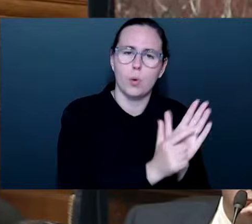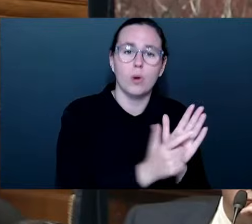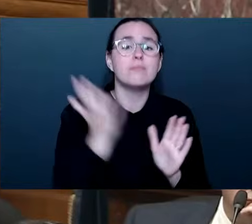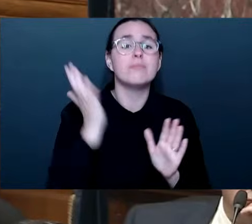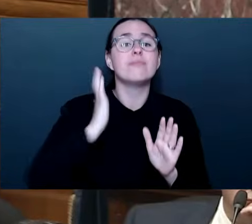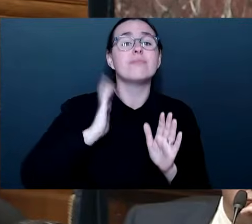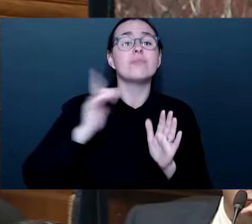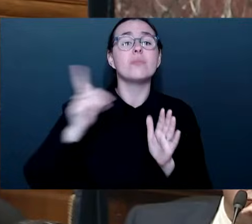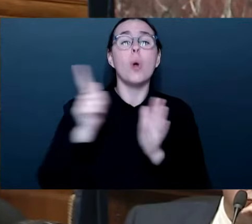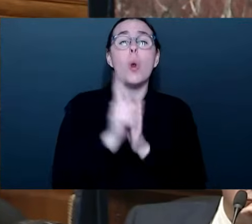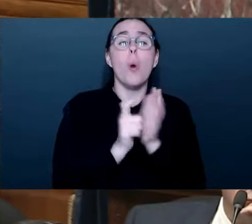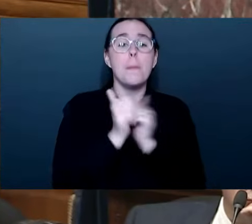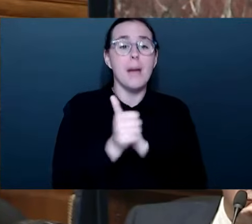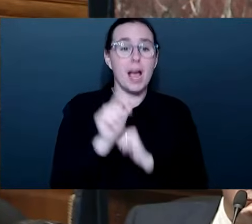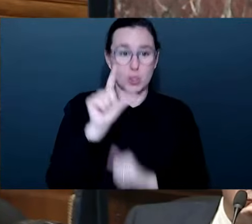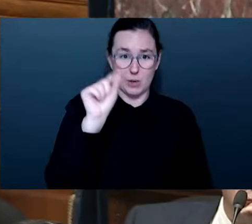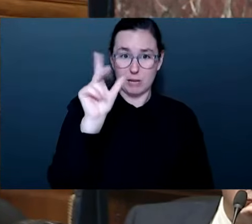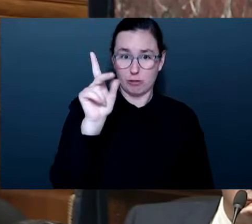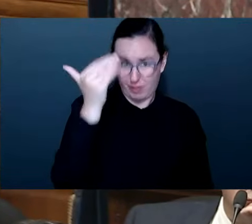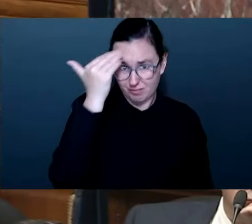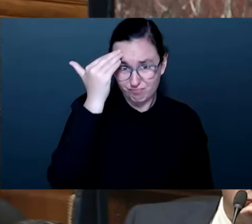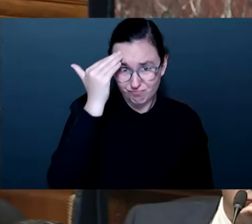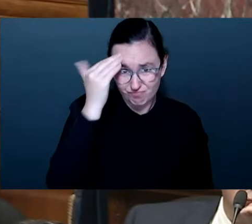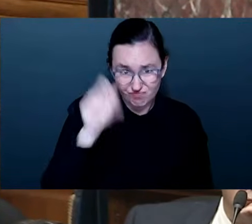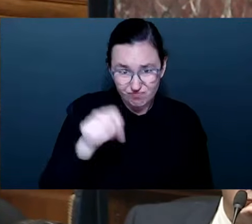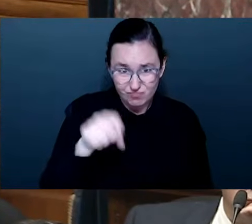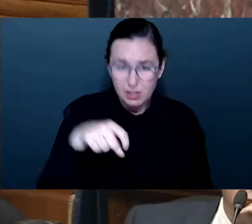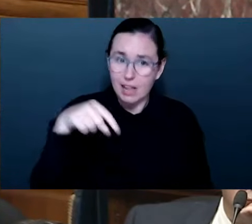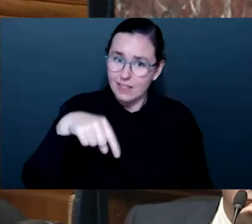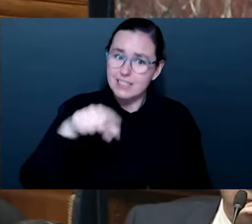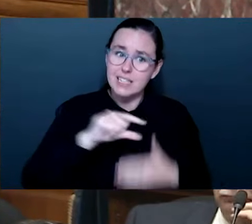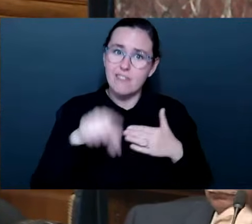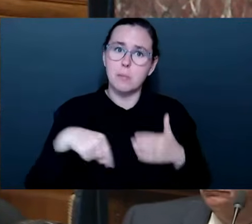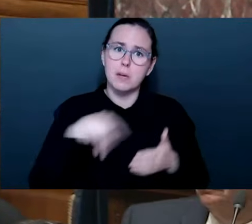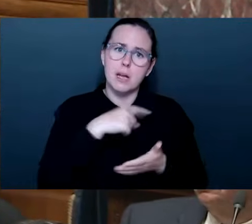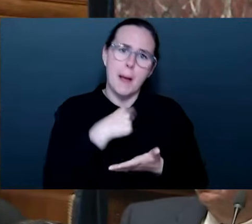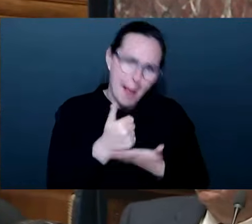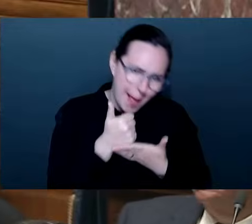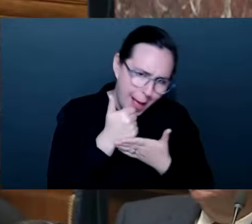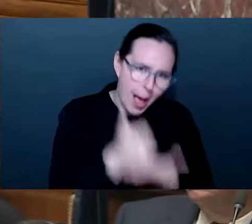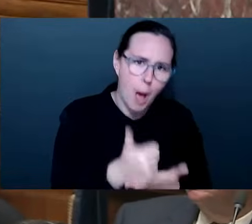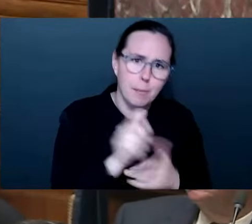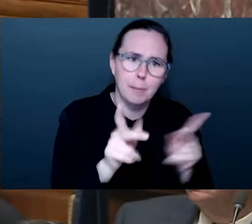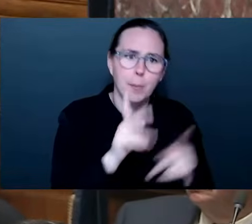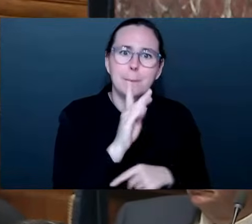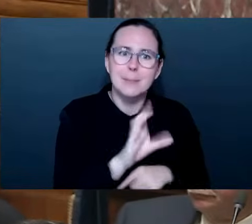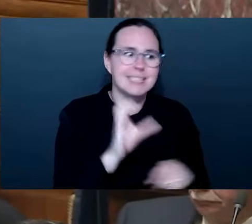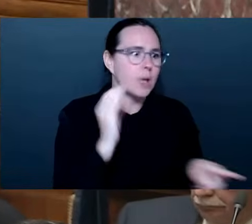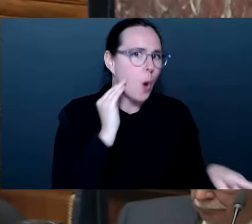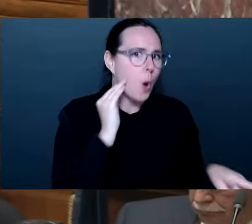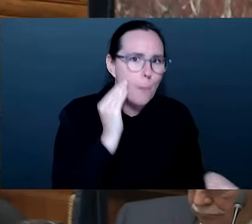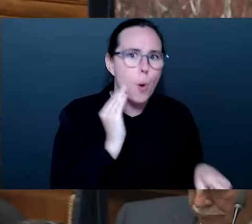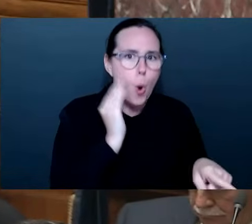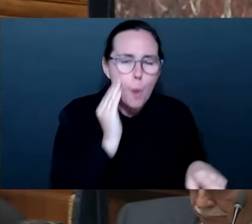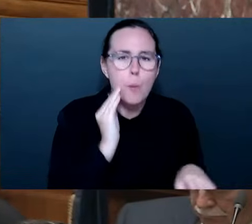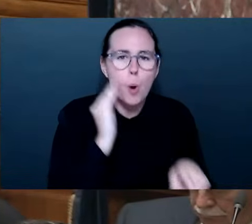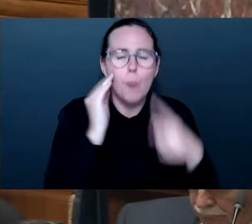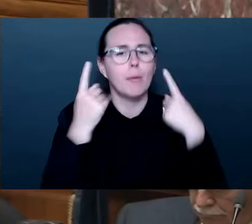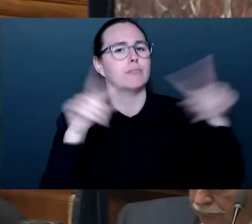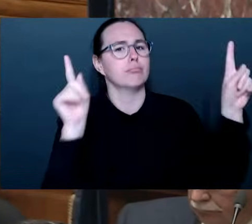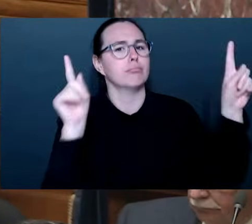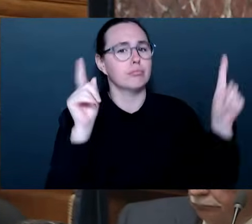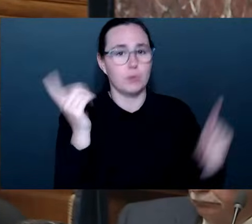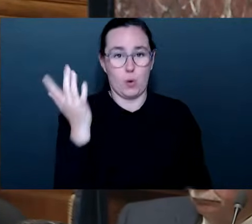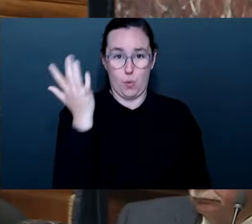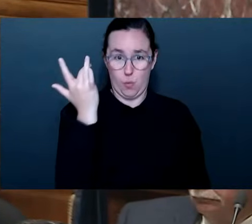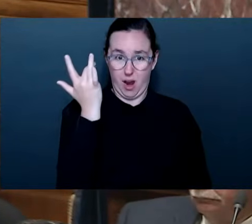British Columbians find a place to live by returning thousands of short-term rentals to the long-term housing market. As